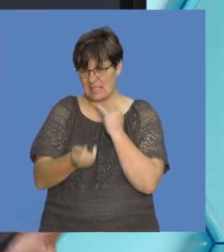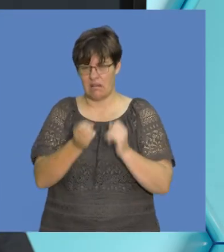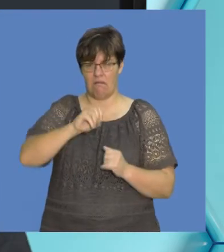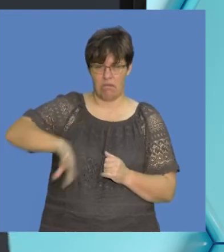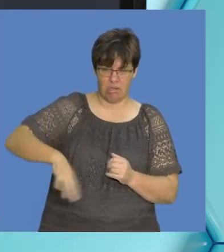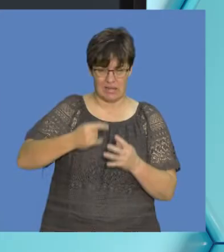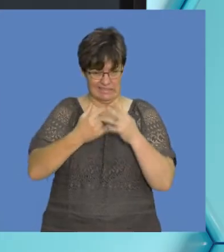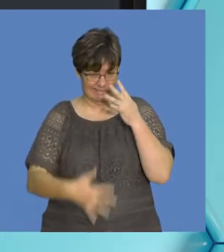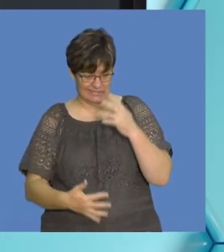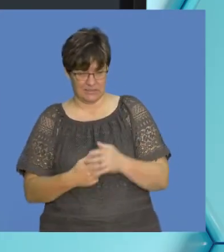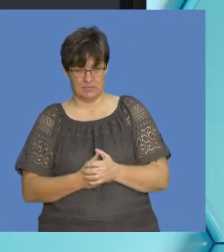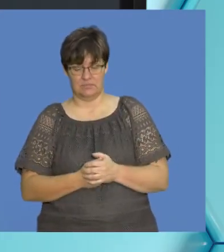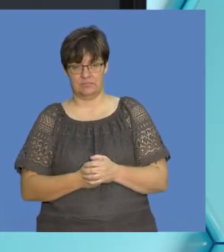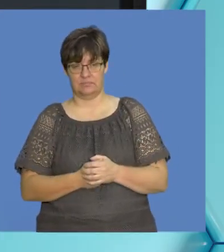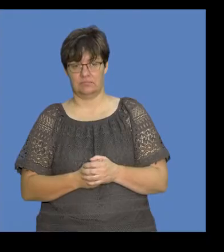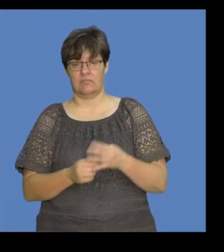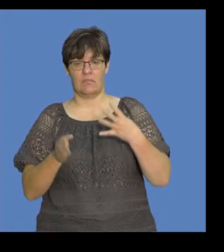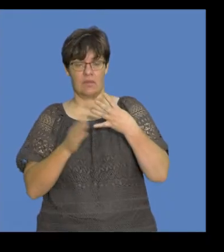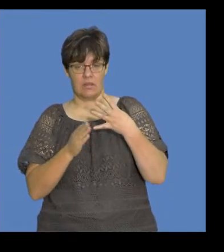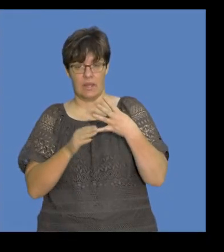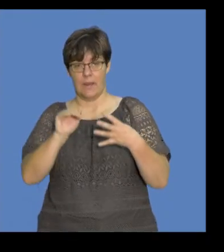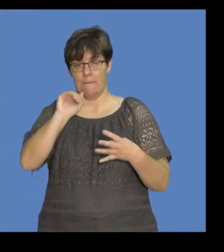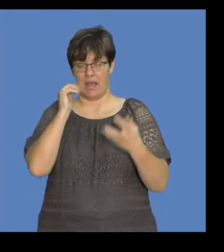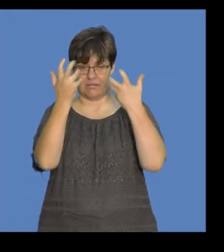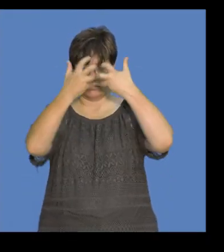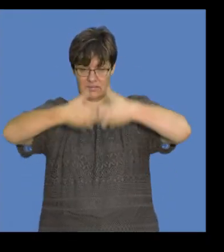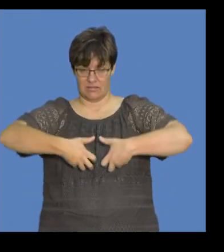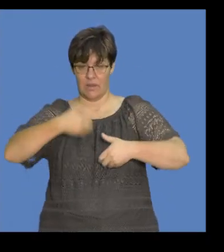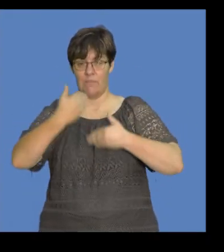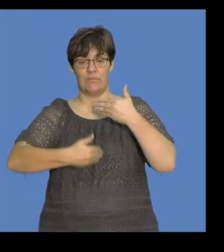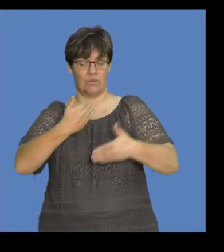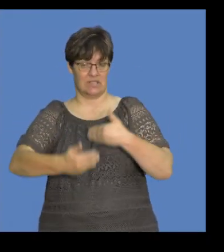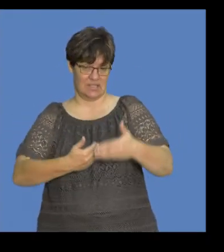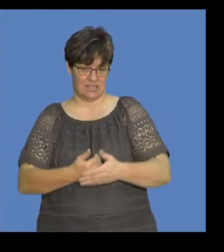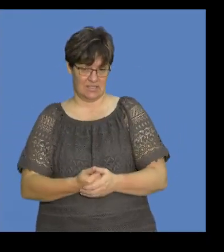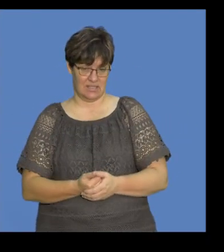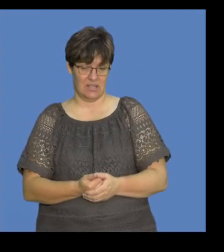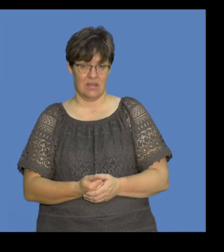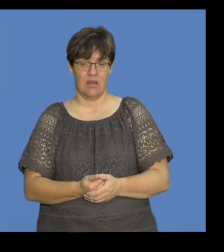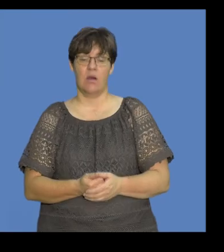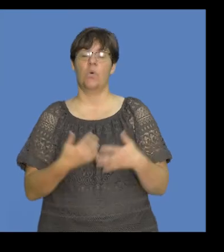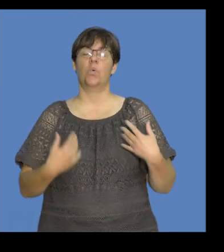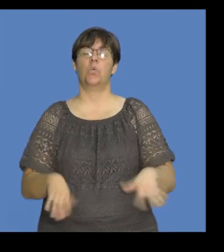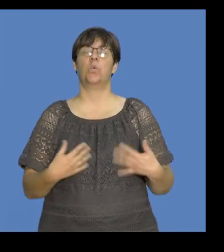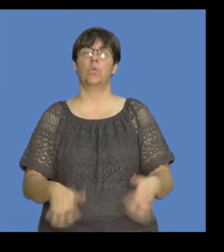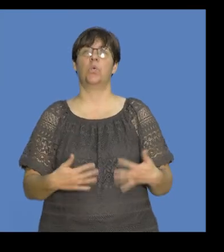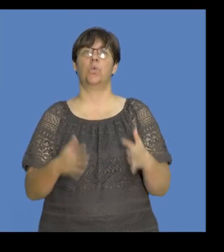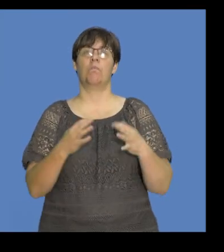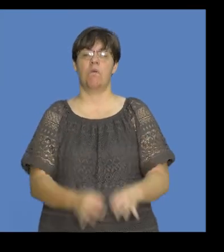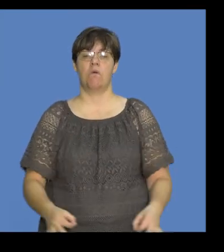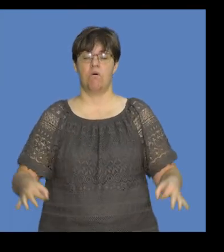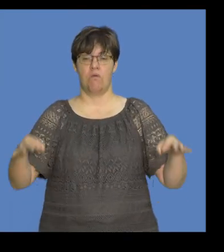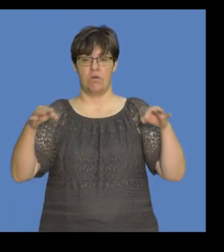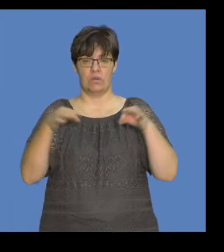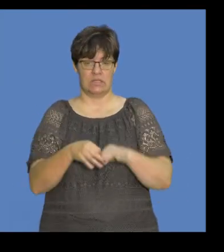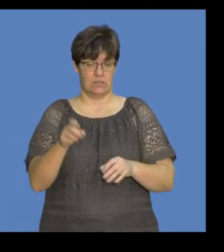omissions, etc. Look at the bank reconciliation process, and very, very, very, very important,